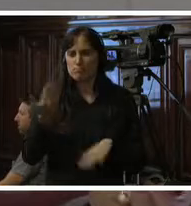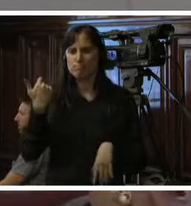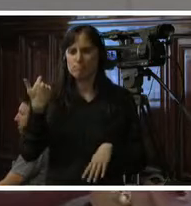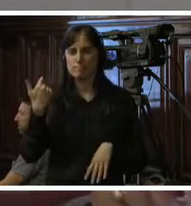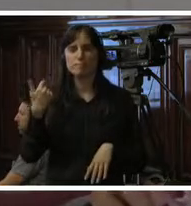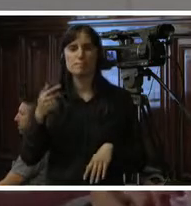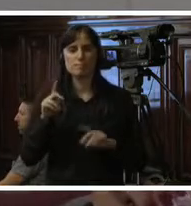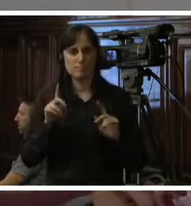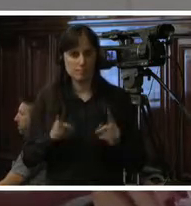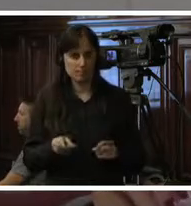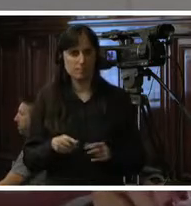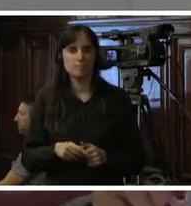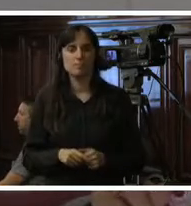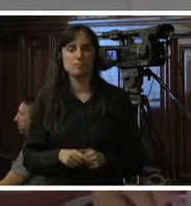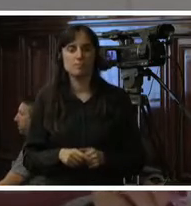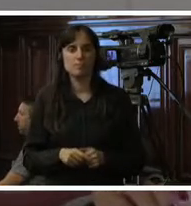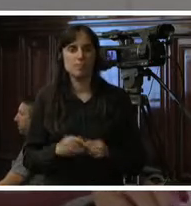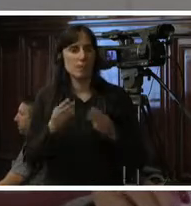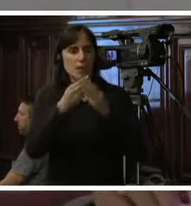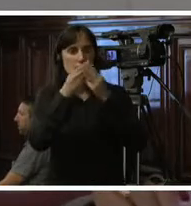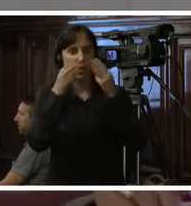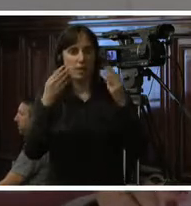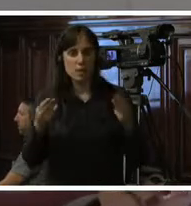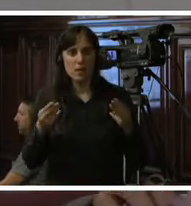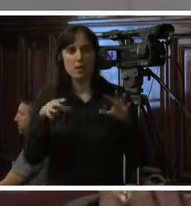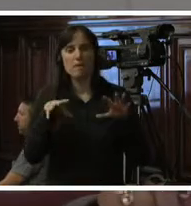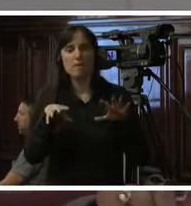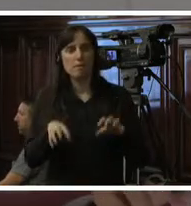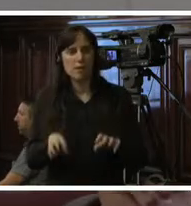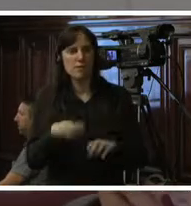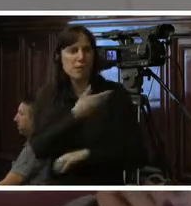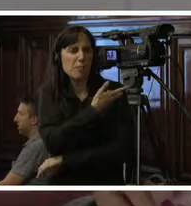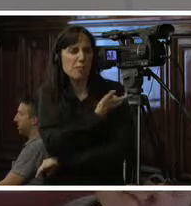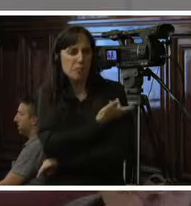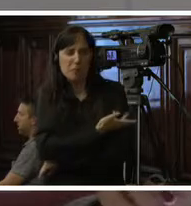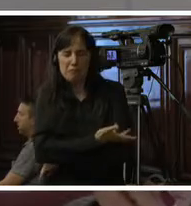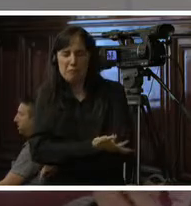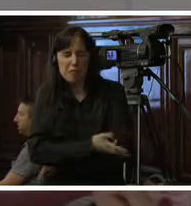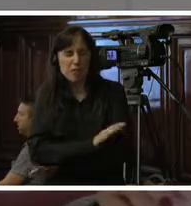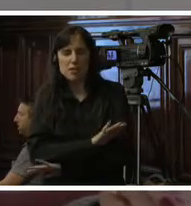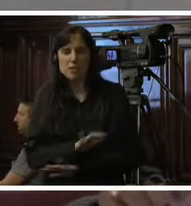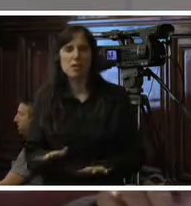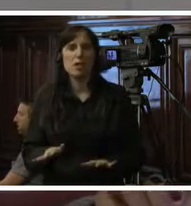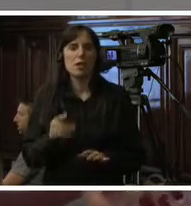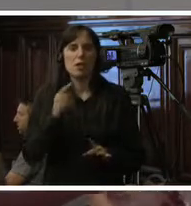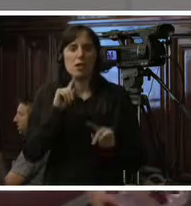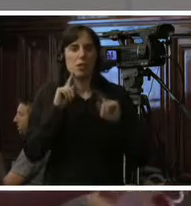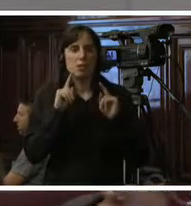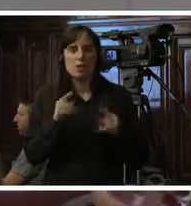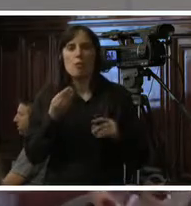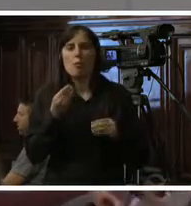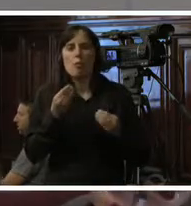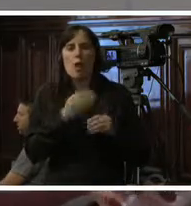general living in extreme poverty and poverty, and what's the effect? What was the effect on